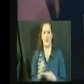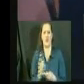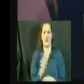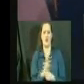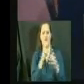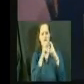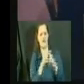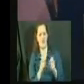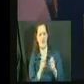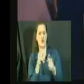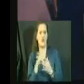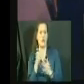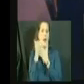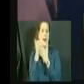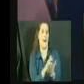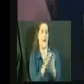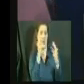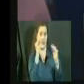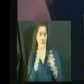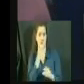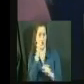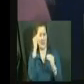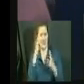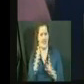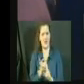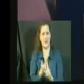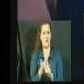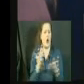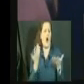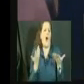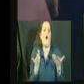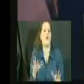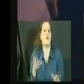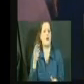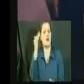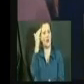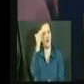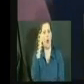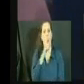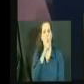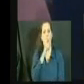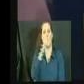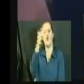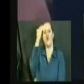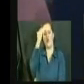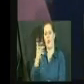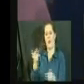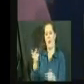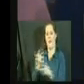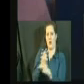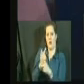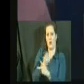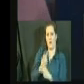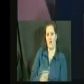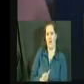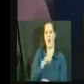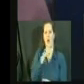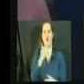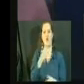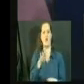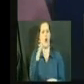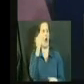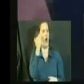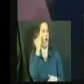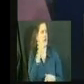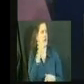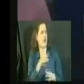to enhance their teaching, because the teachers already know who knows their multiplication facts, who knows their addition